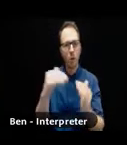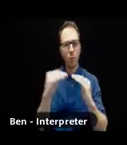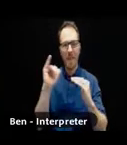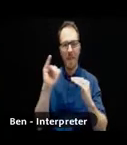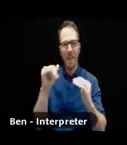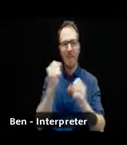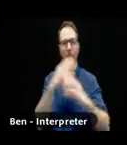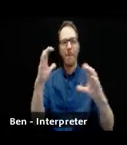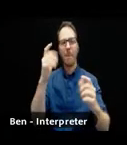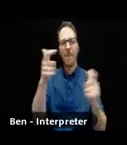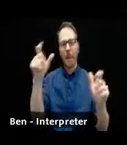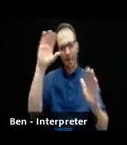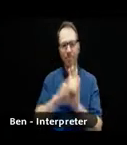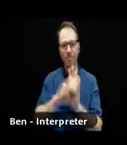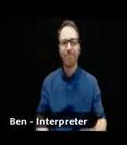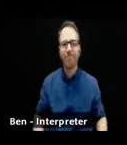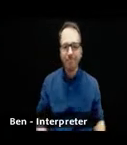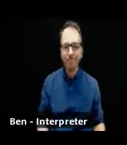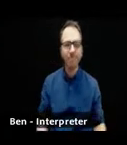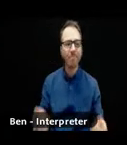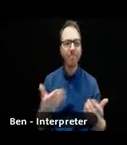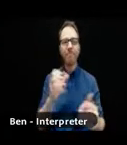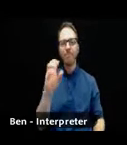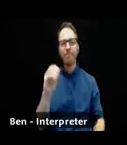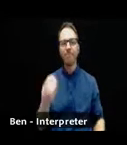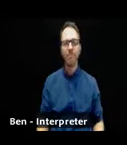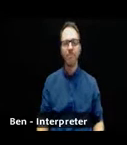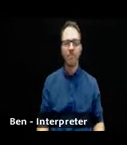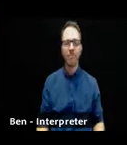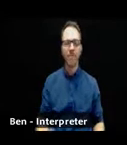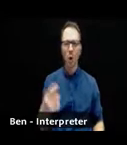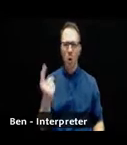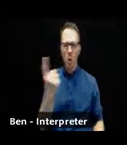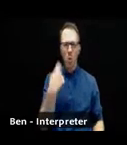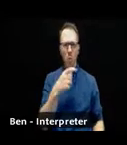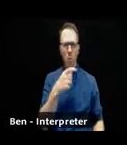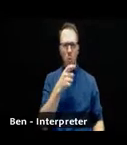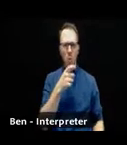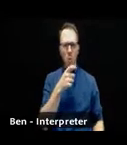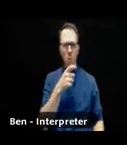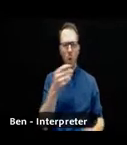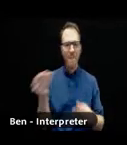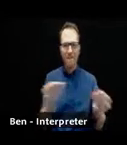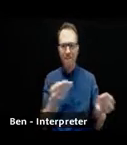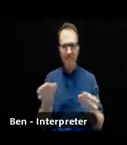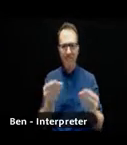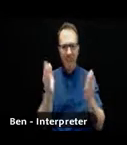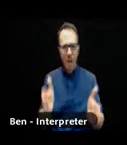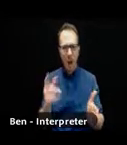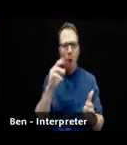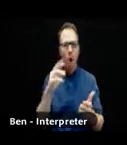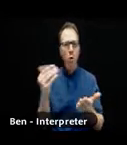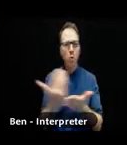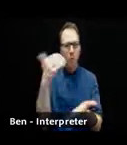picture. So who are restorative justice facilitators, really? Who can hold these